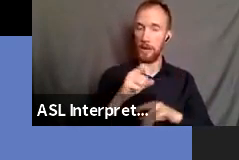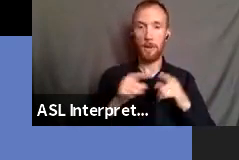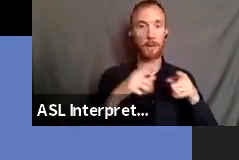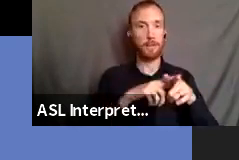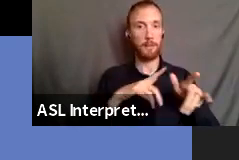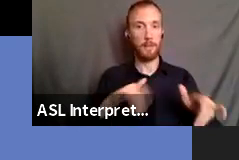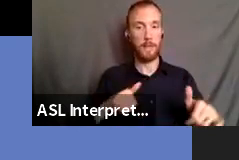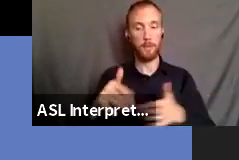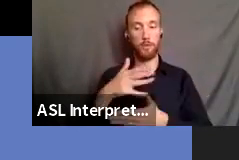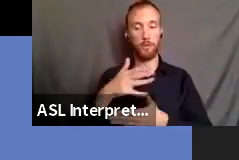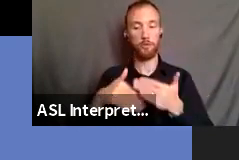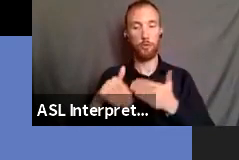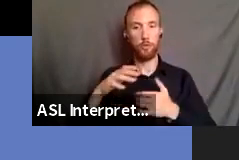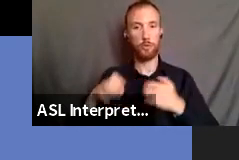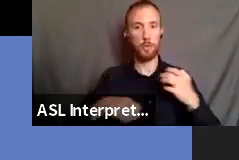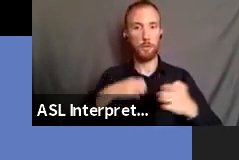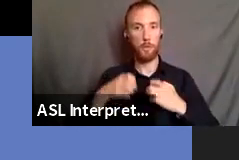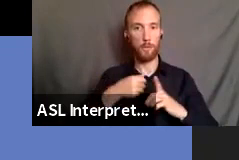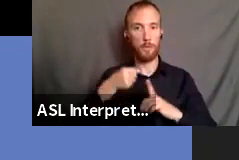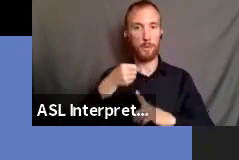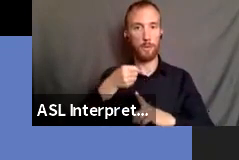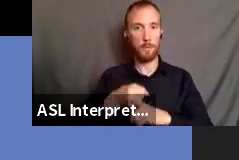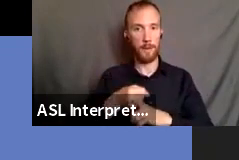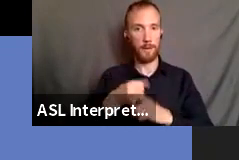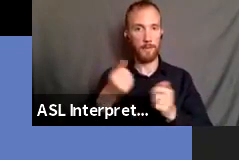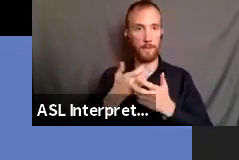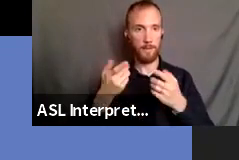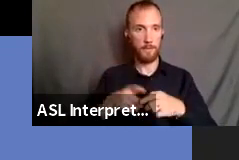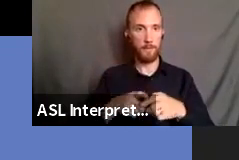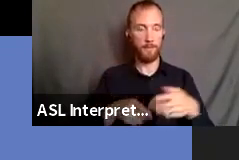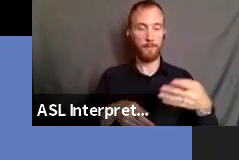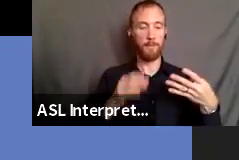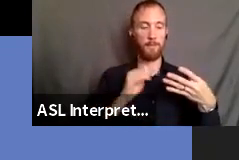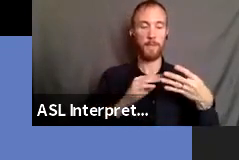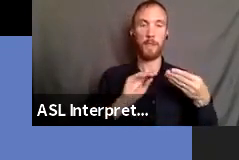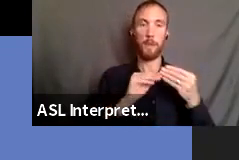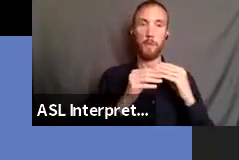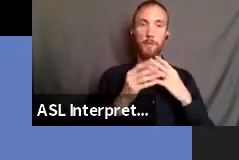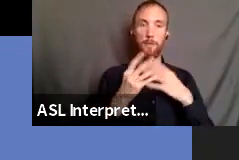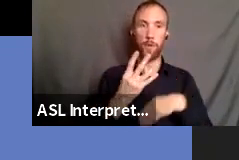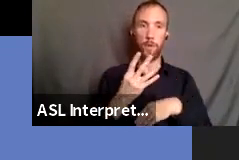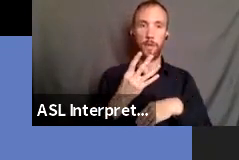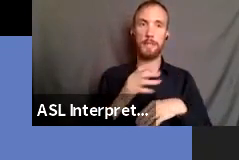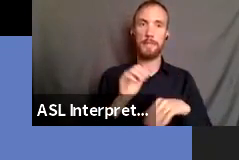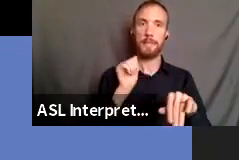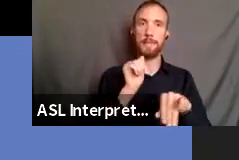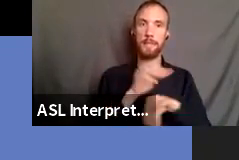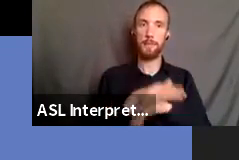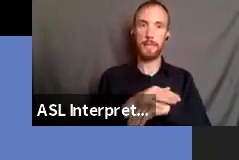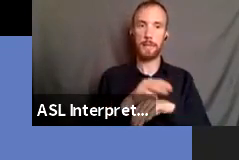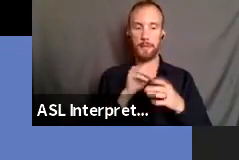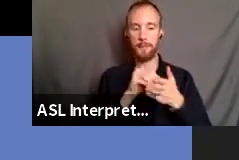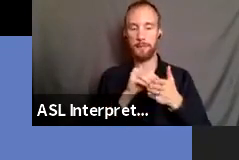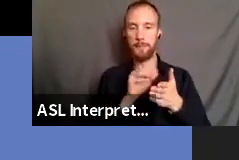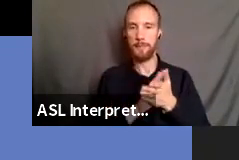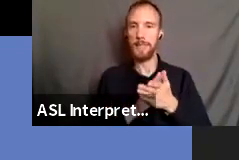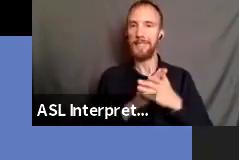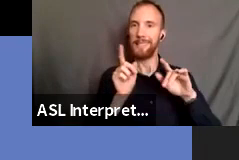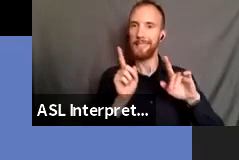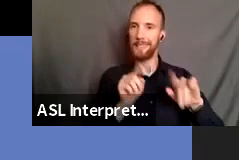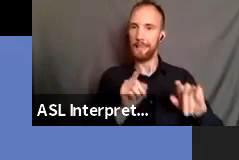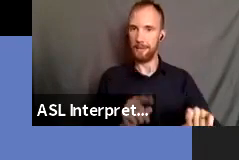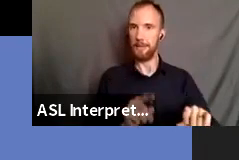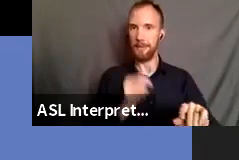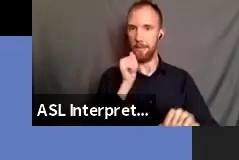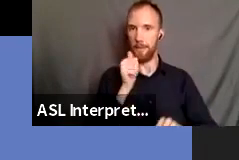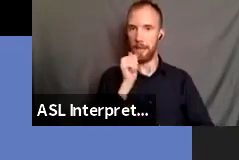impact of this moment number four submit and monitor student attendance daily through this expectation we will comply with